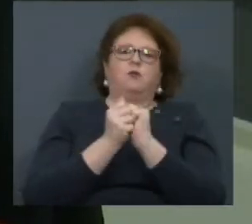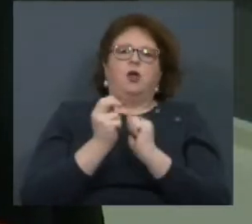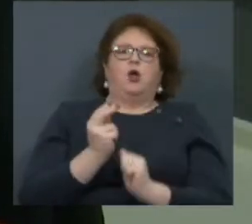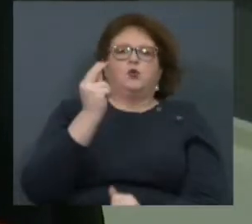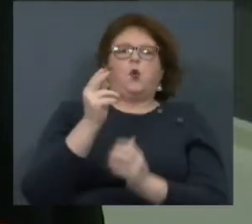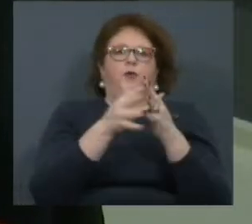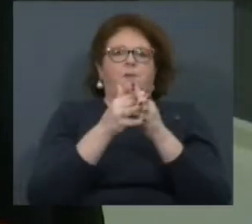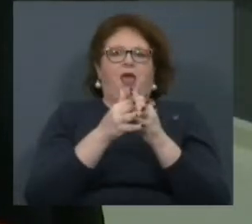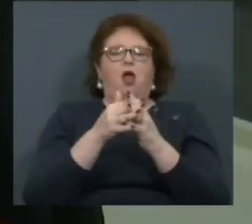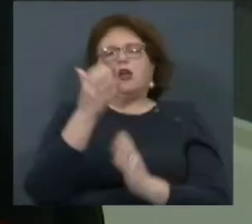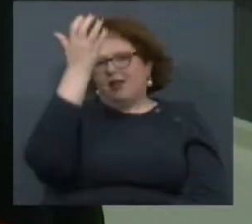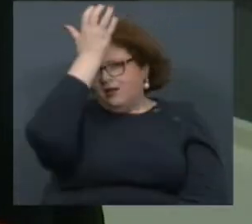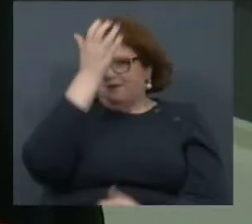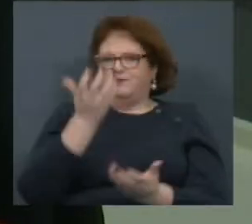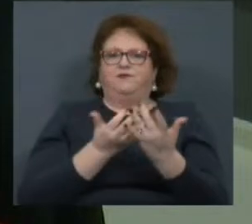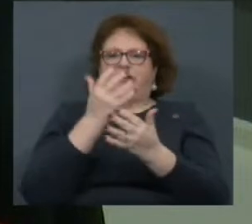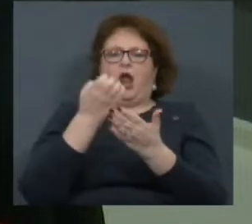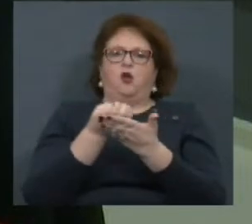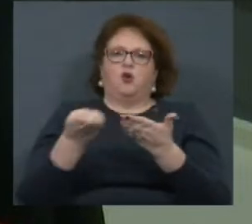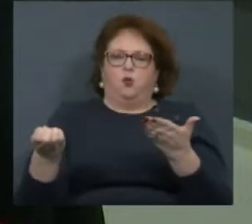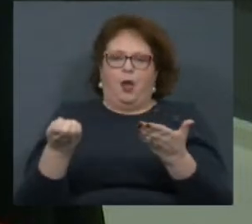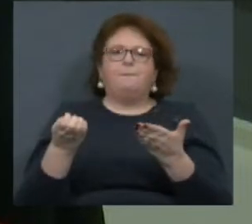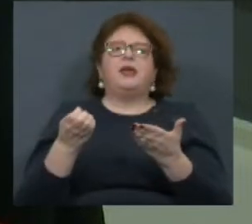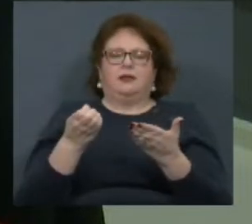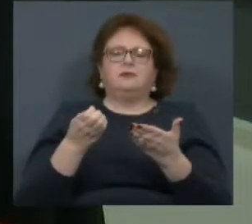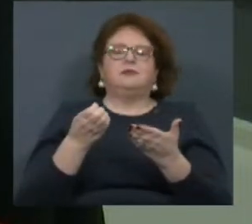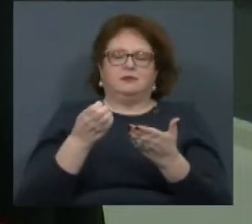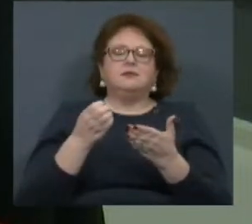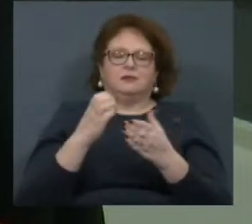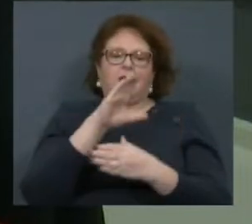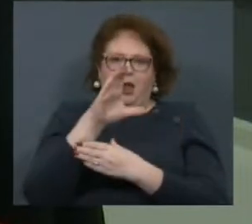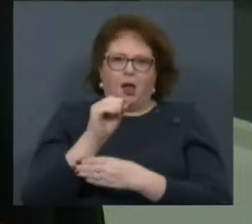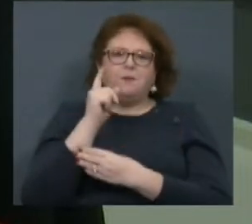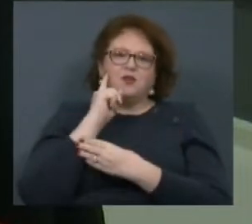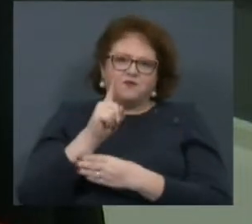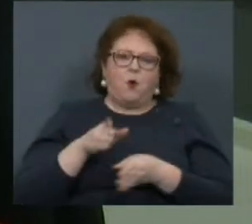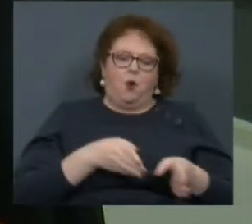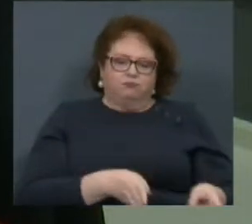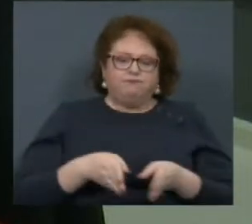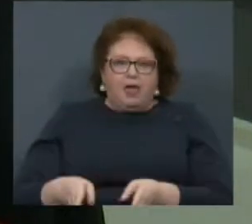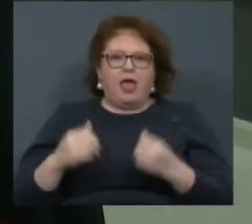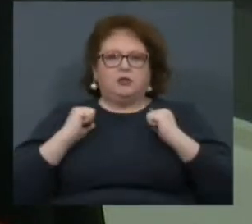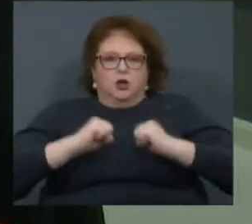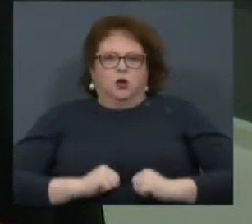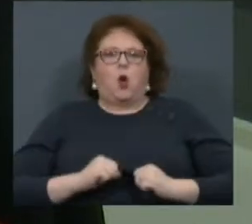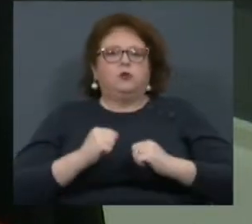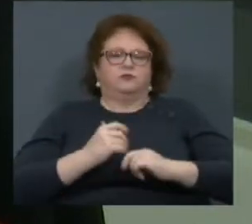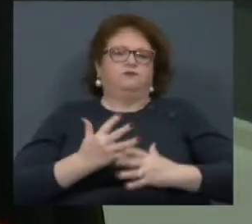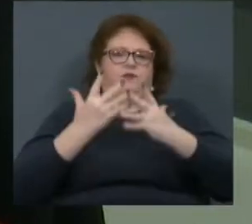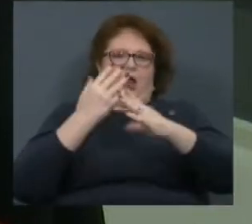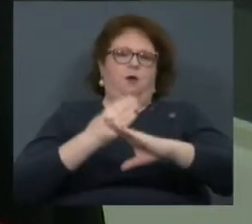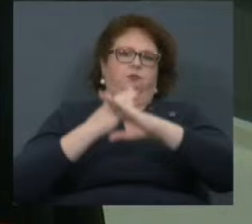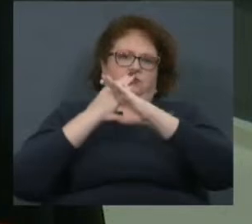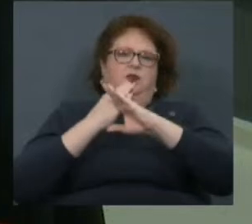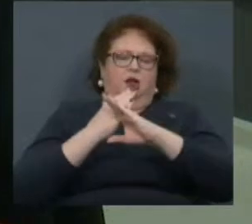Fire Equipment Company Incorporated for a purchase of firefighting protective coats and pants in an amount not to exceed